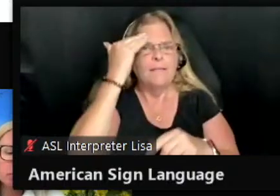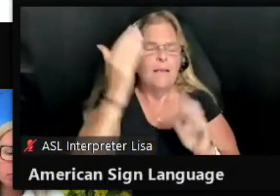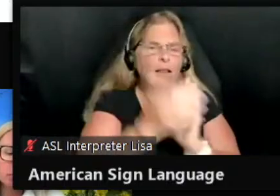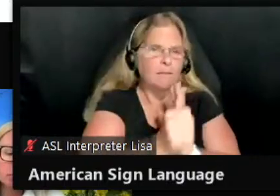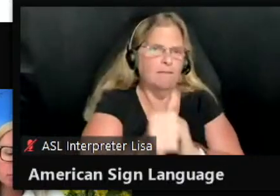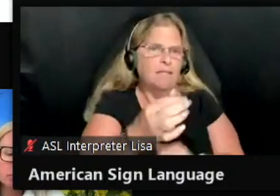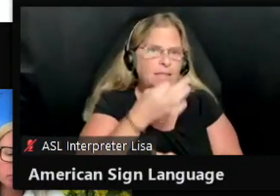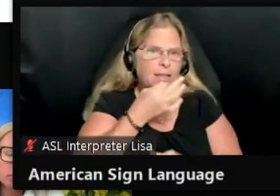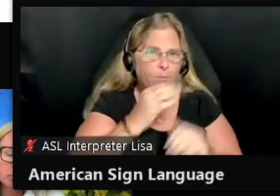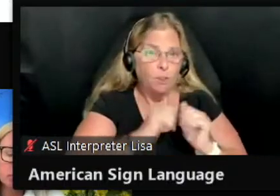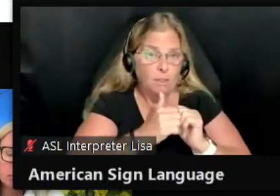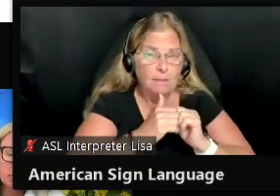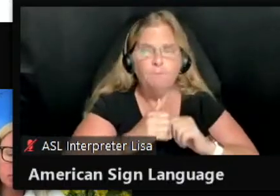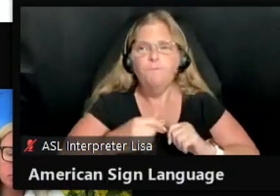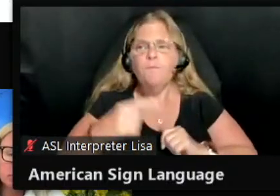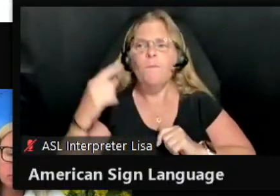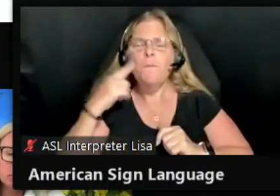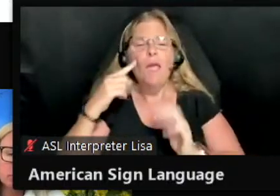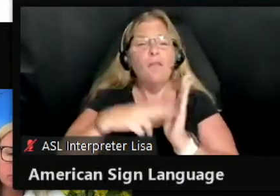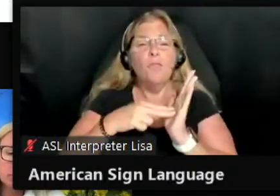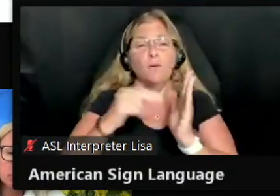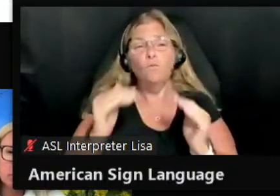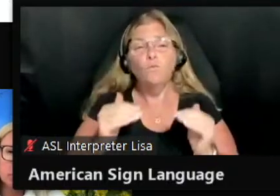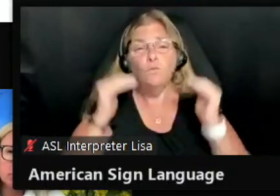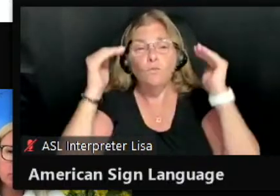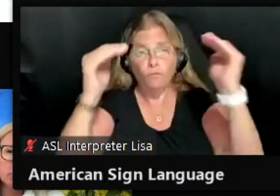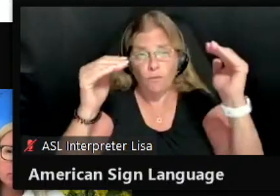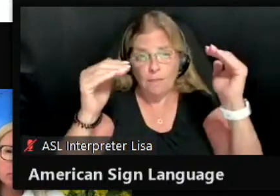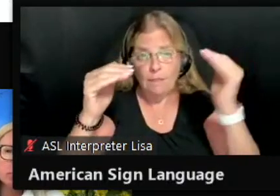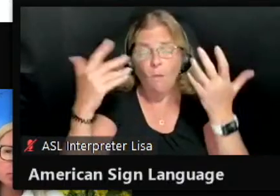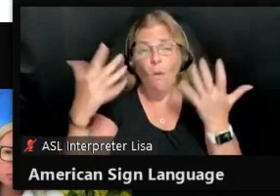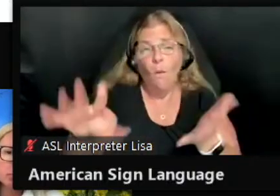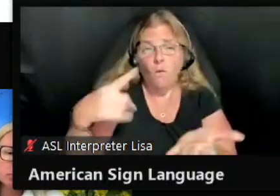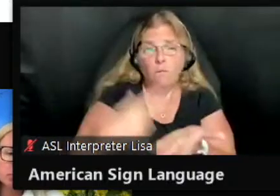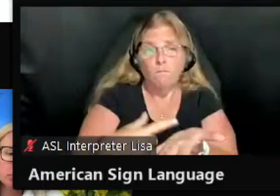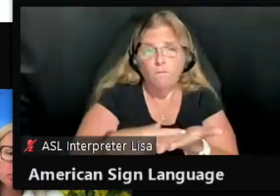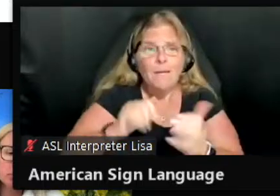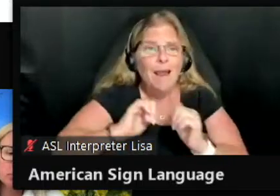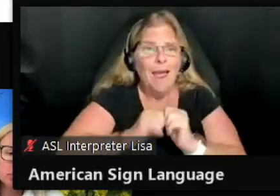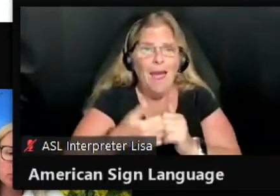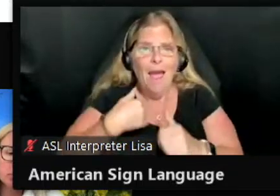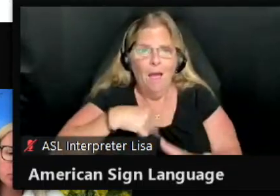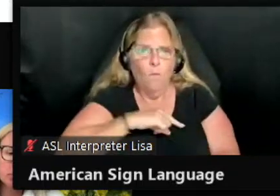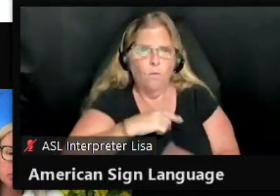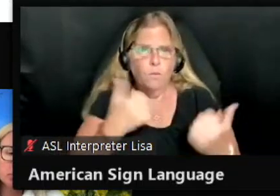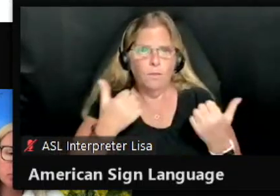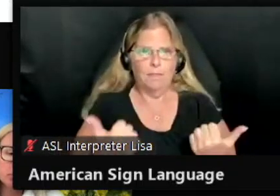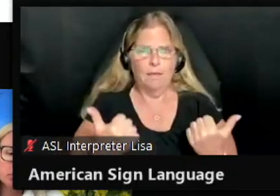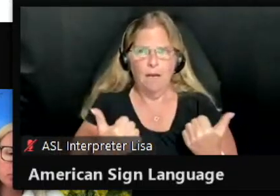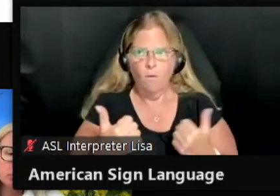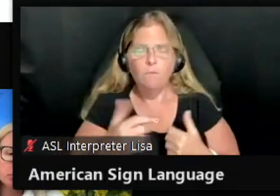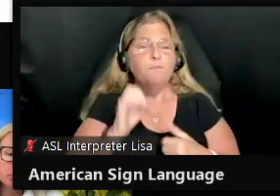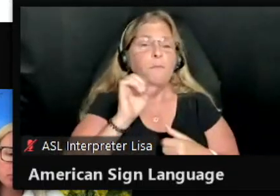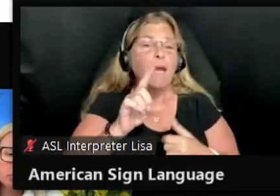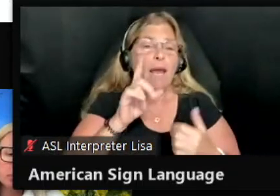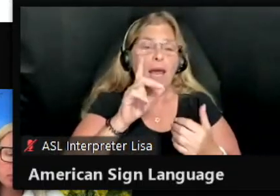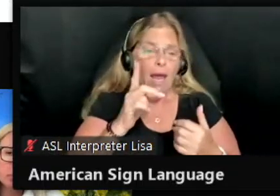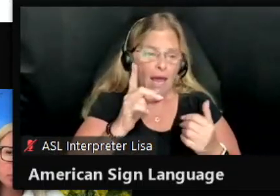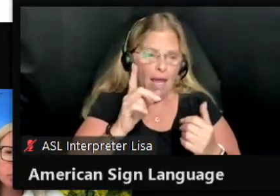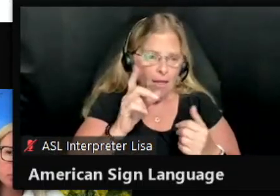think in the advanced reading, it spoke to the way that we currently do it. So there's educator preparation programs. We should talk about